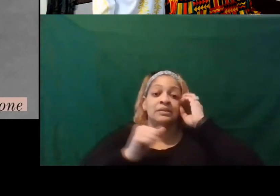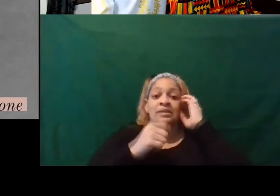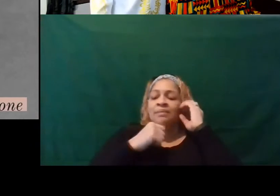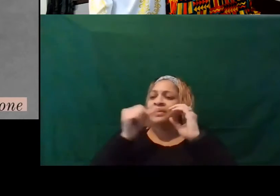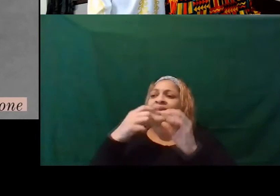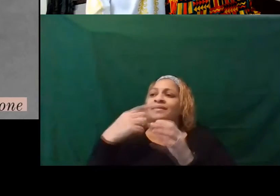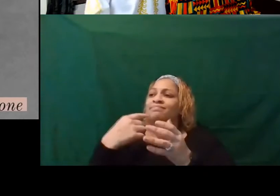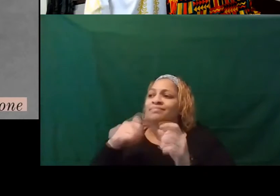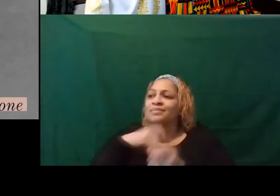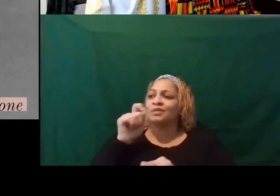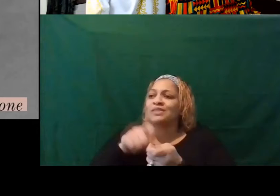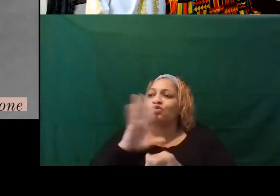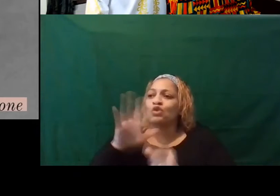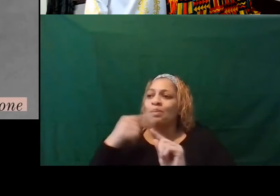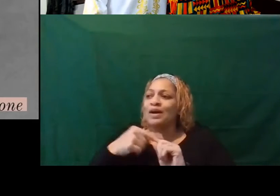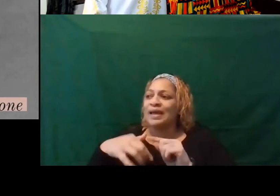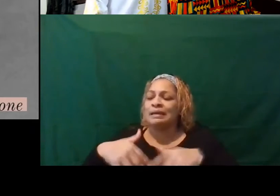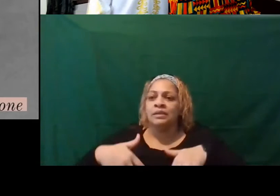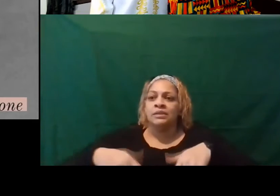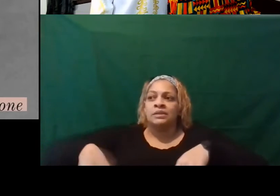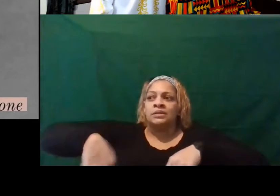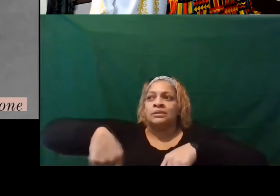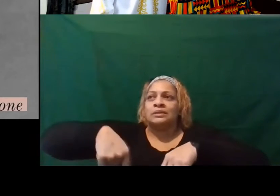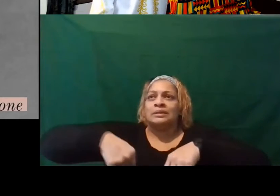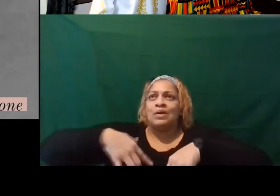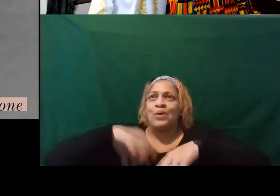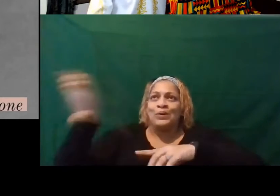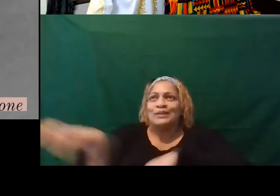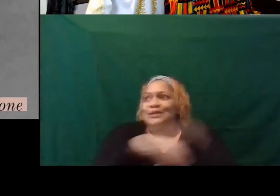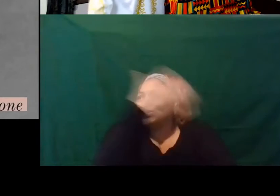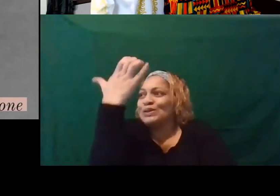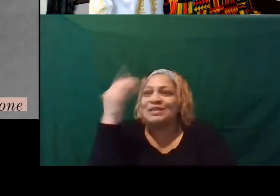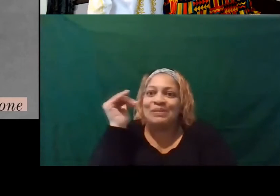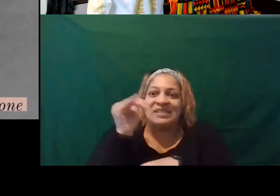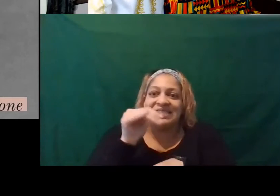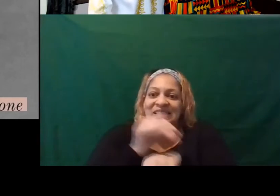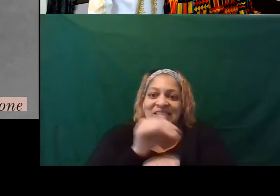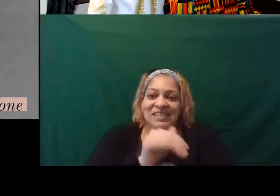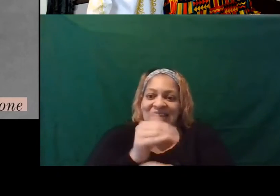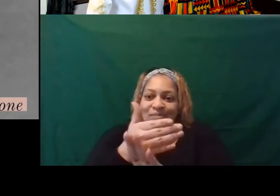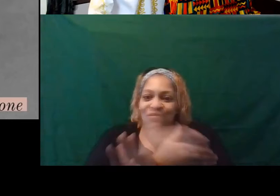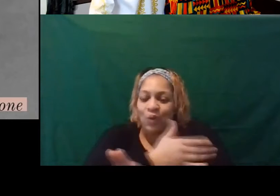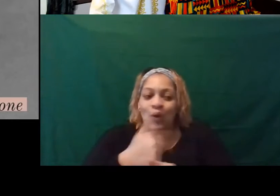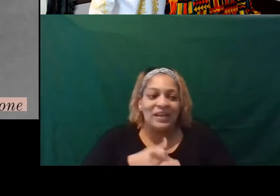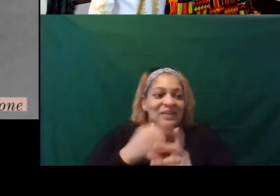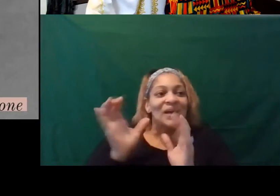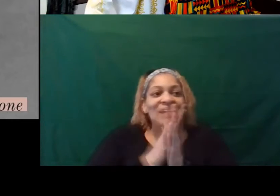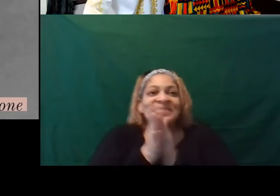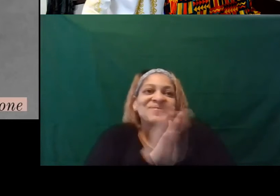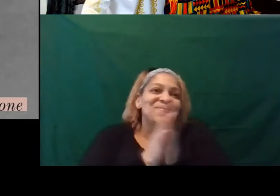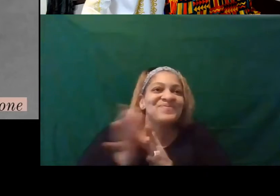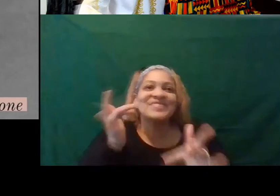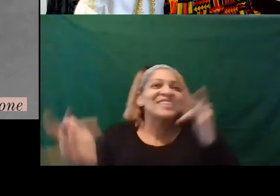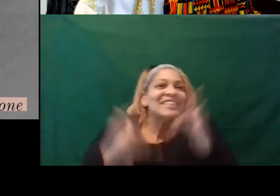anxious, the kinetic energy and frenetic energy of, oh, it's Christmas Eve. I got gifts in the morning and I can't wait to wake